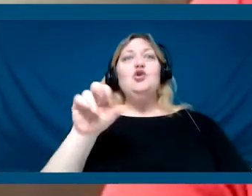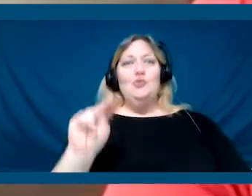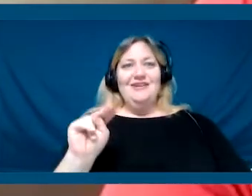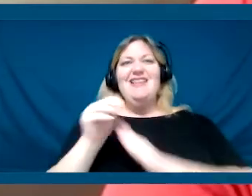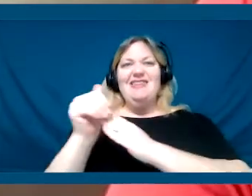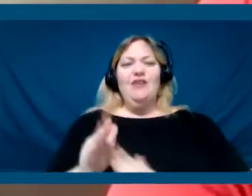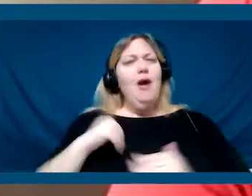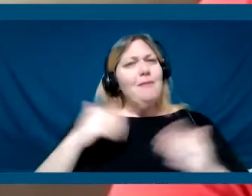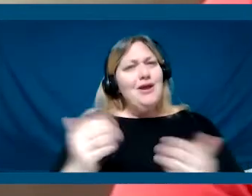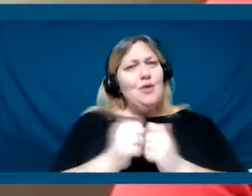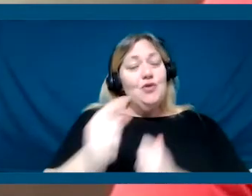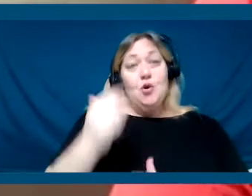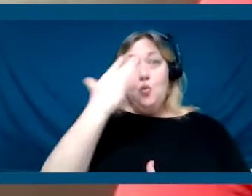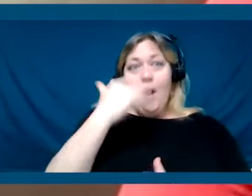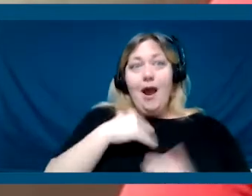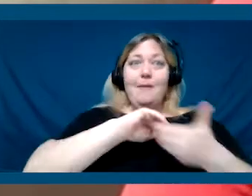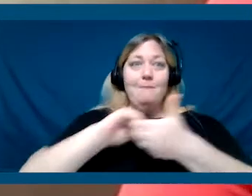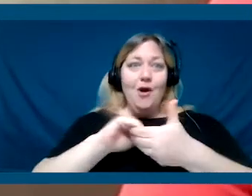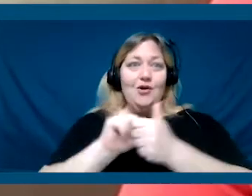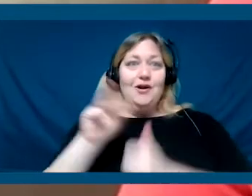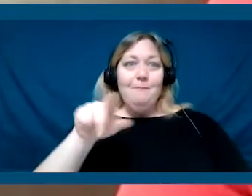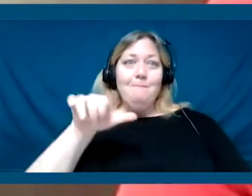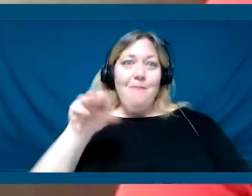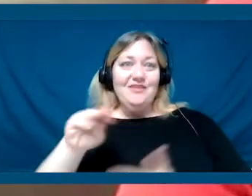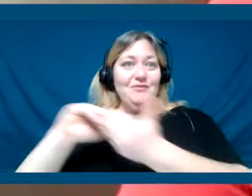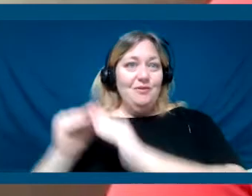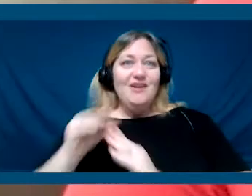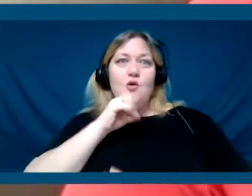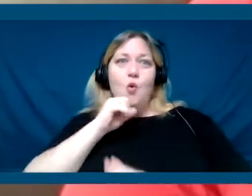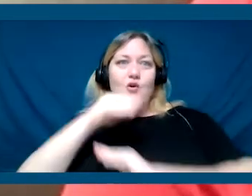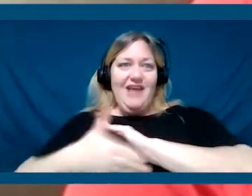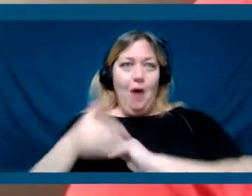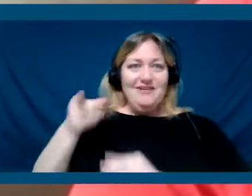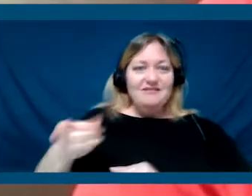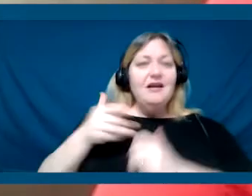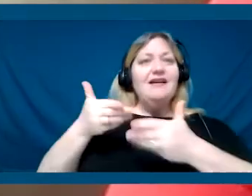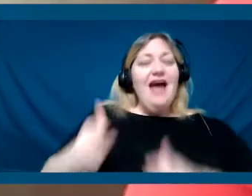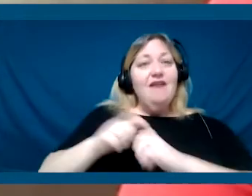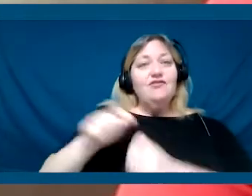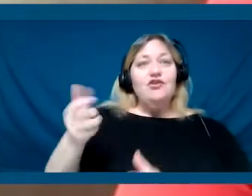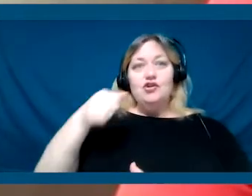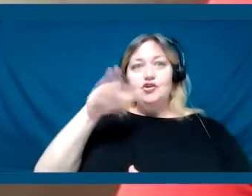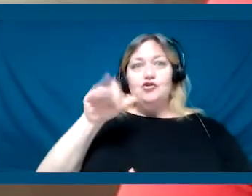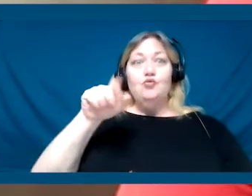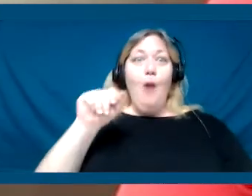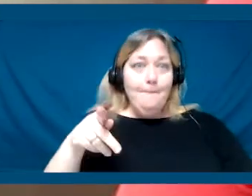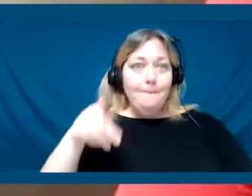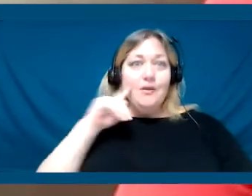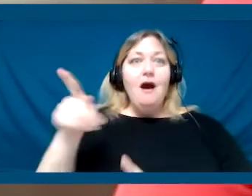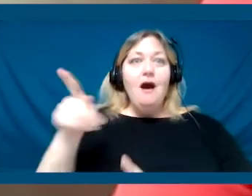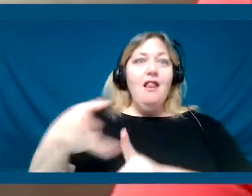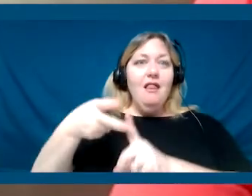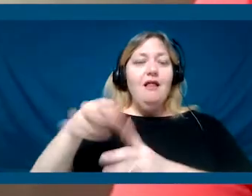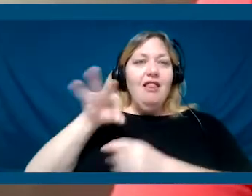I'm here with you because I'm a partner in the Muslim community in Orange County. And after Trump got elected,